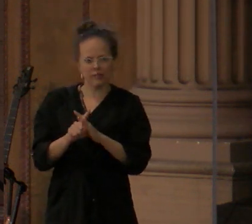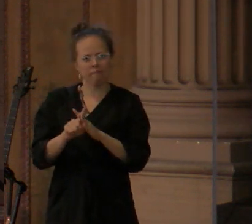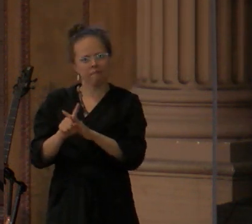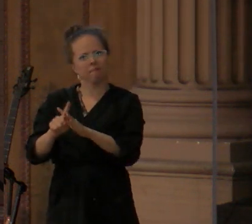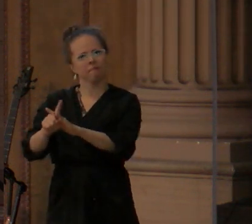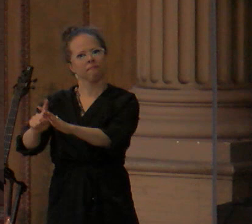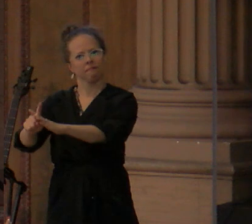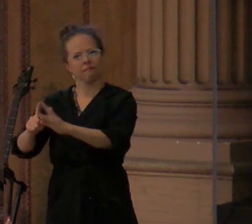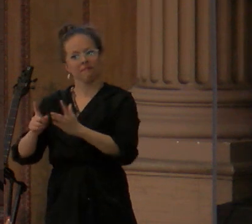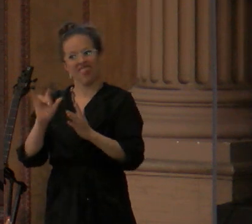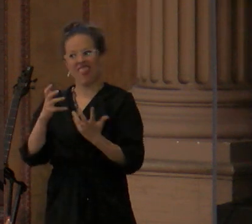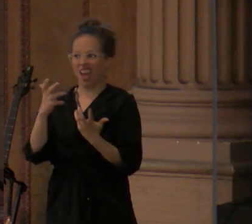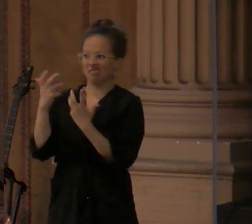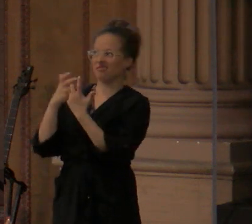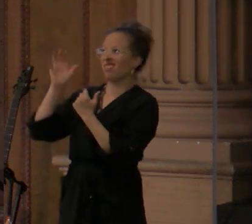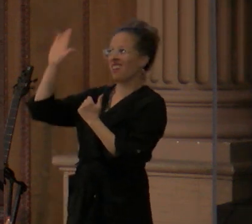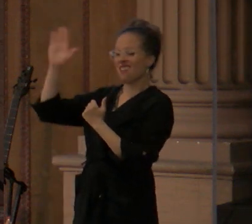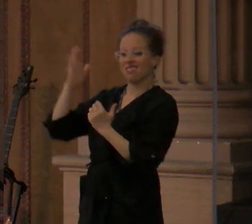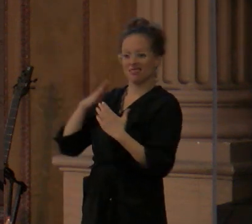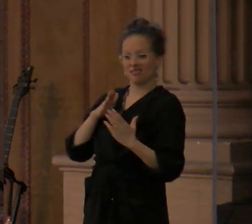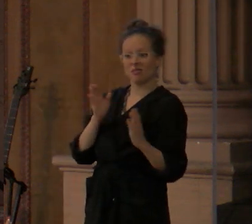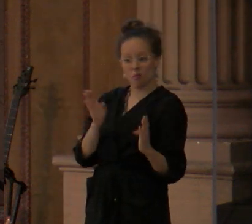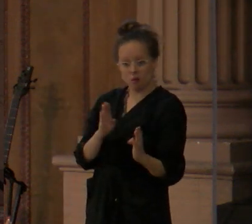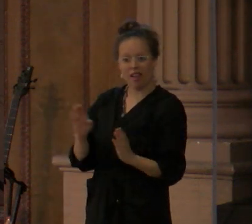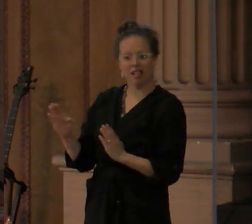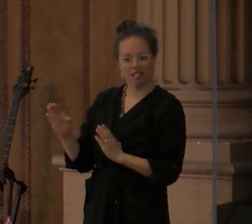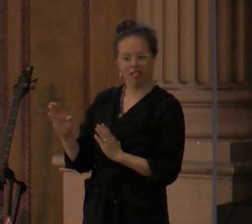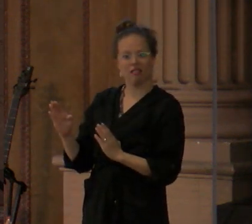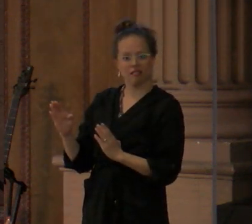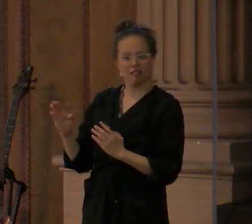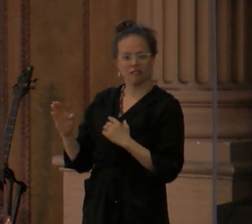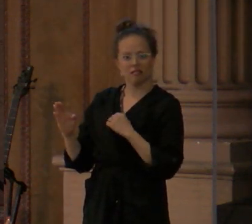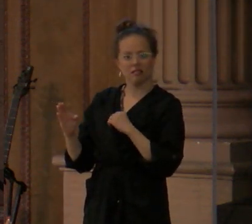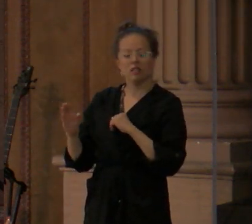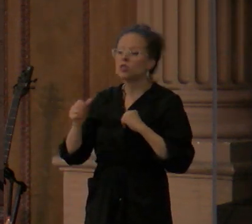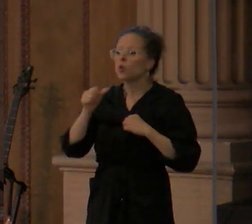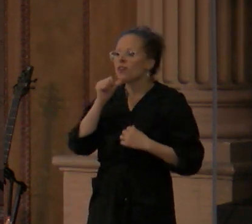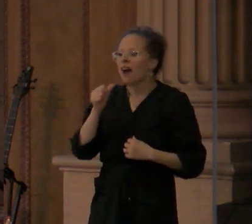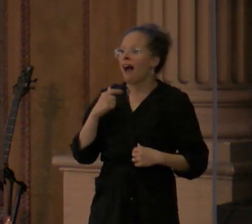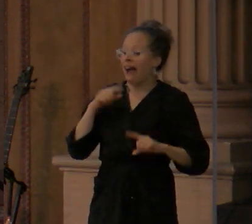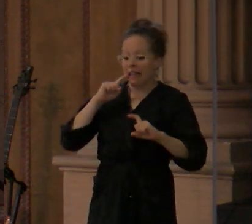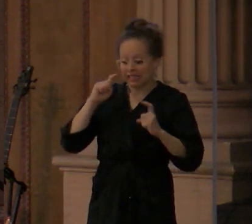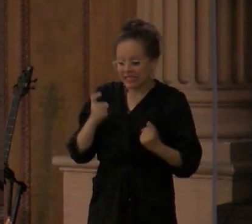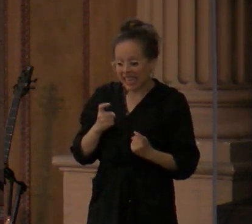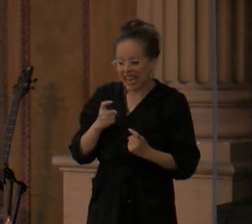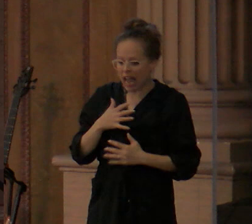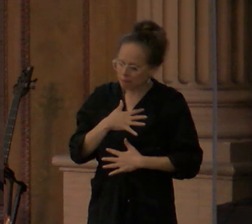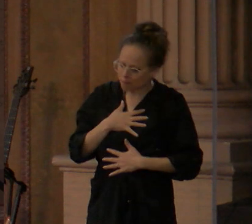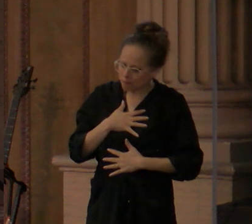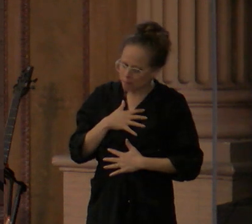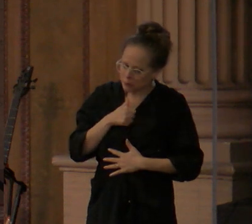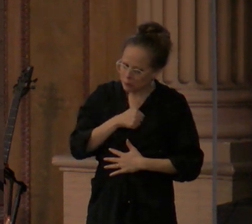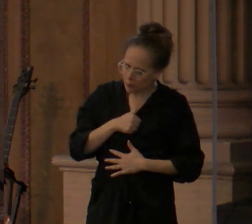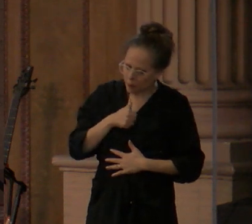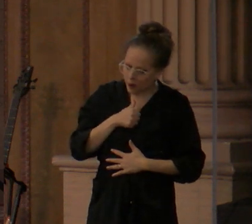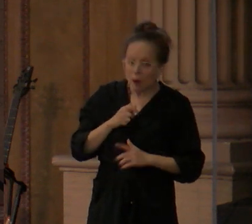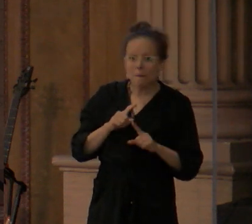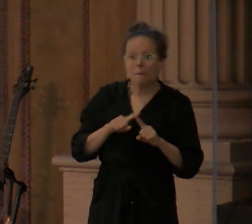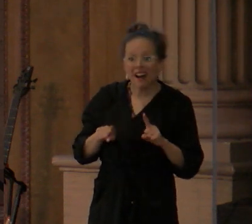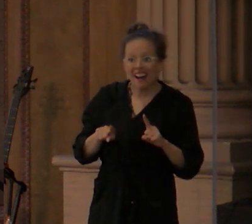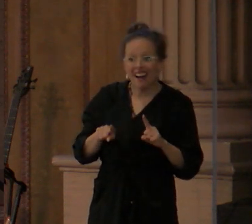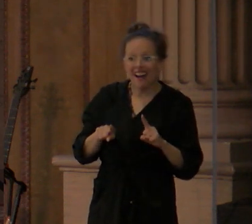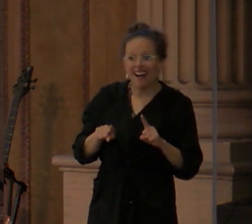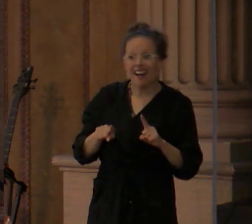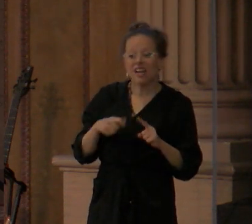call practical holiness. That it's not just that we're sorry over our sin, but we want to live the righteous lives that God has called us to.